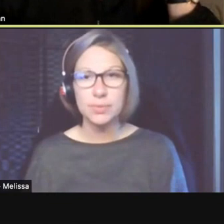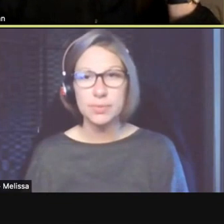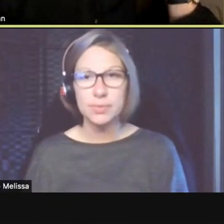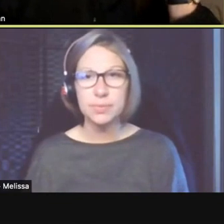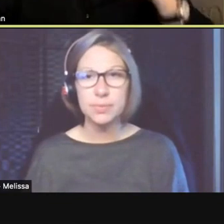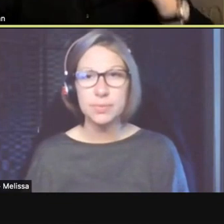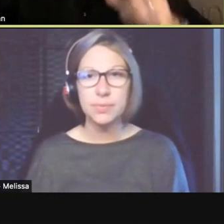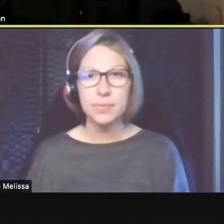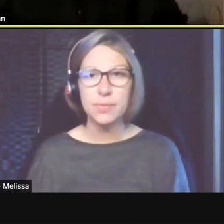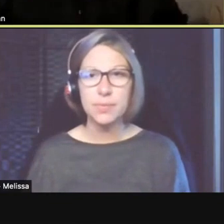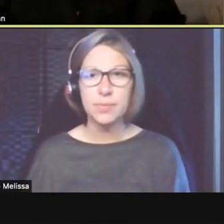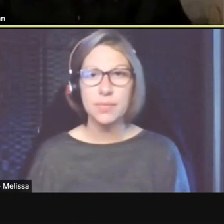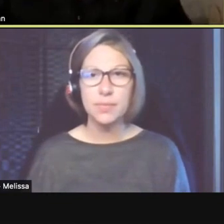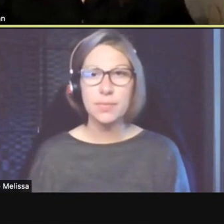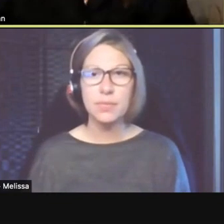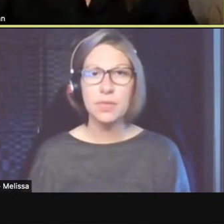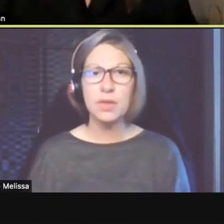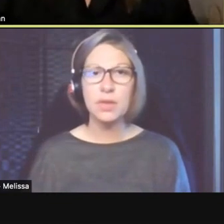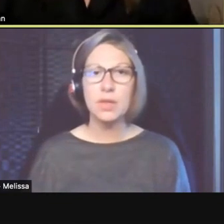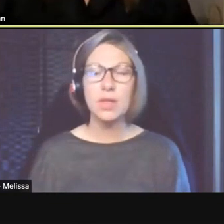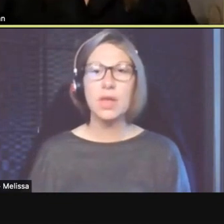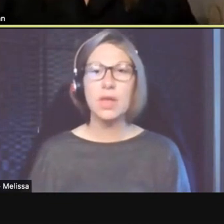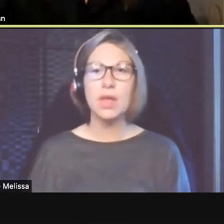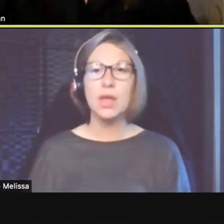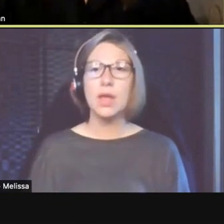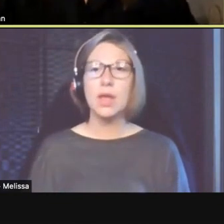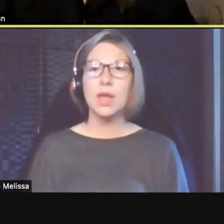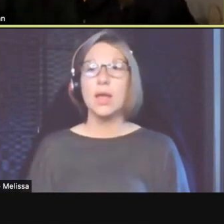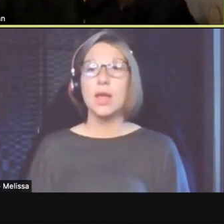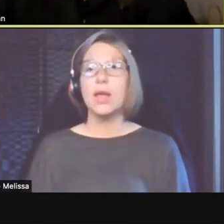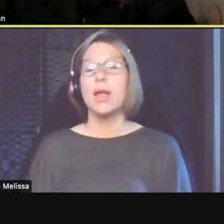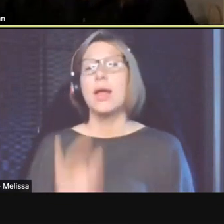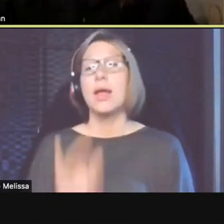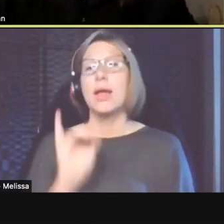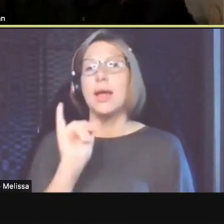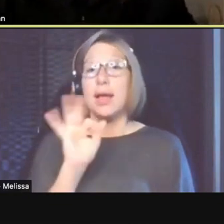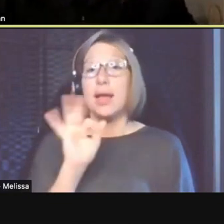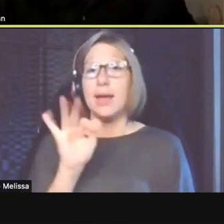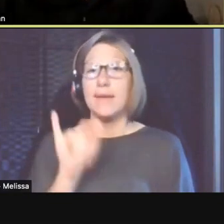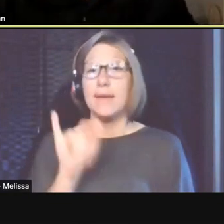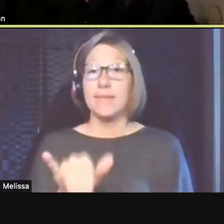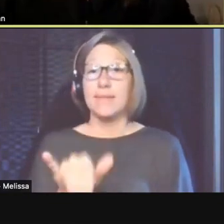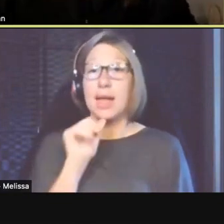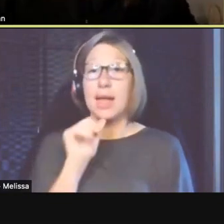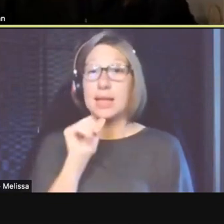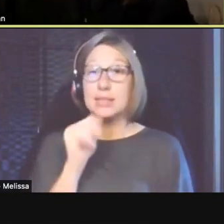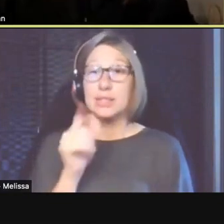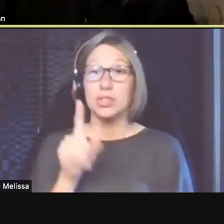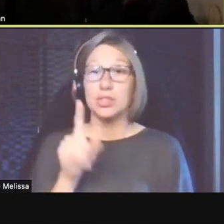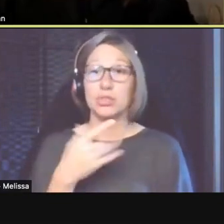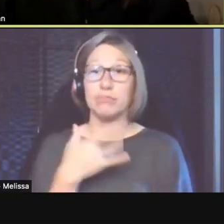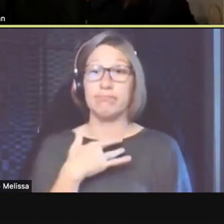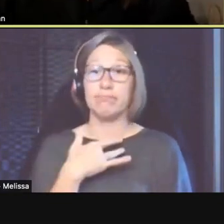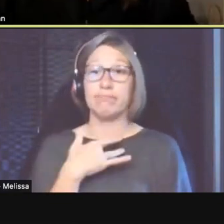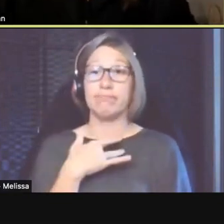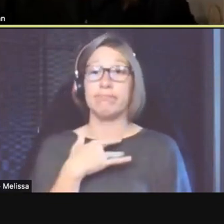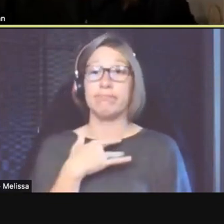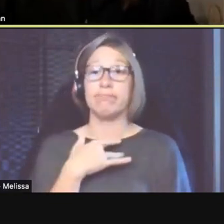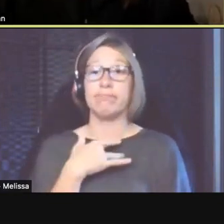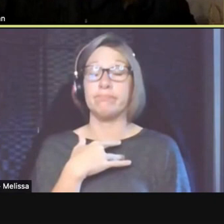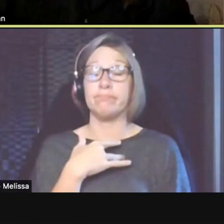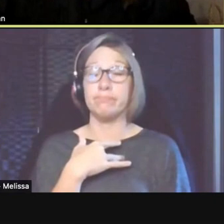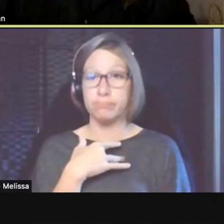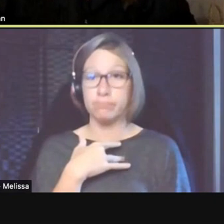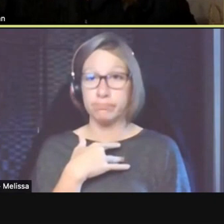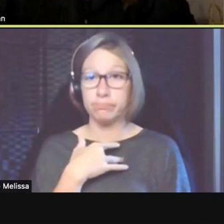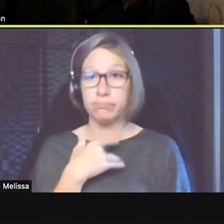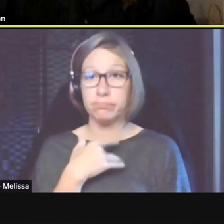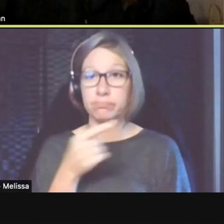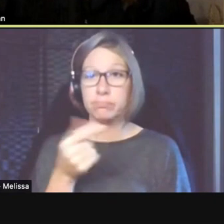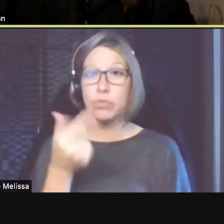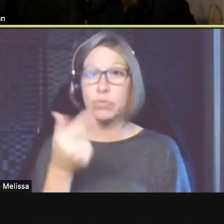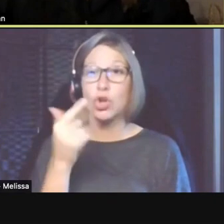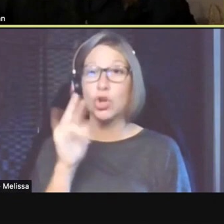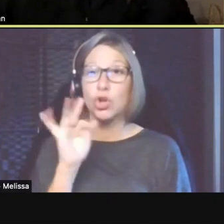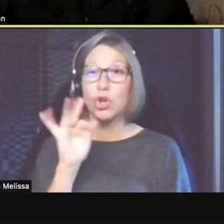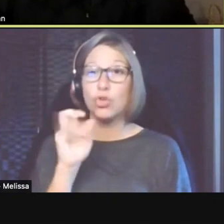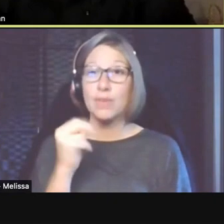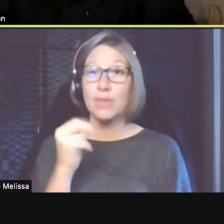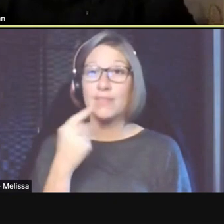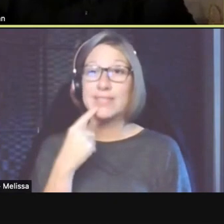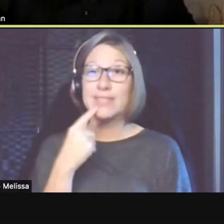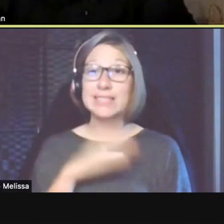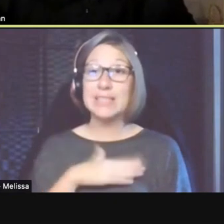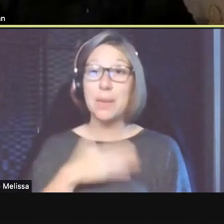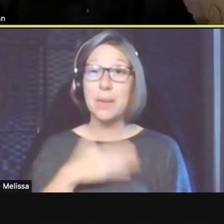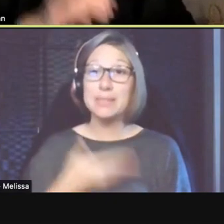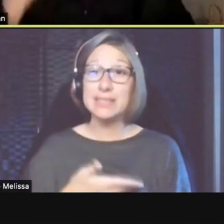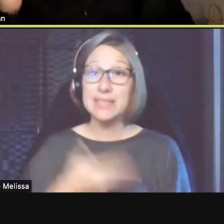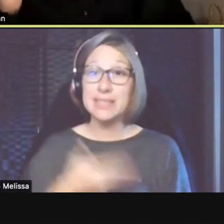Okay. If that doesn't just put a knife in your heart. So he says that he's upset because